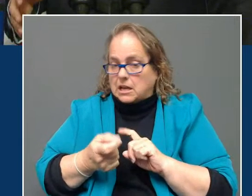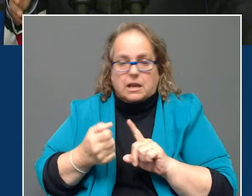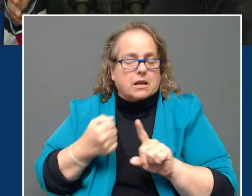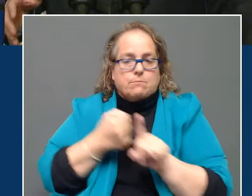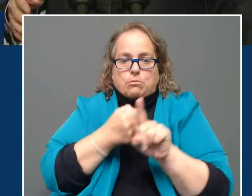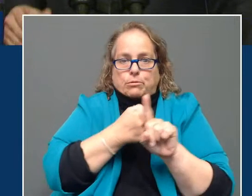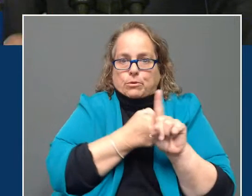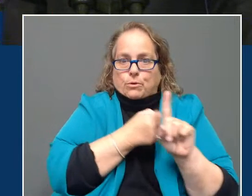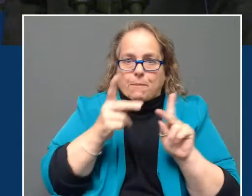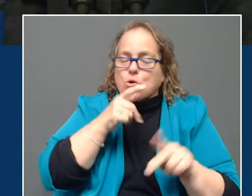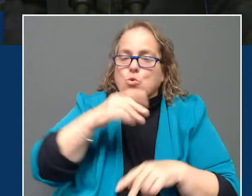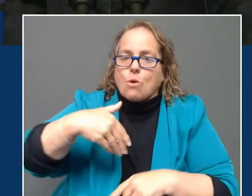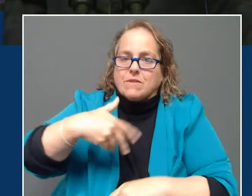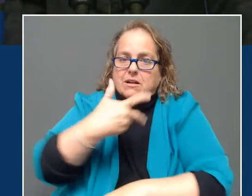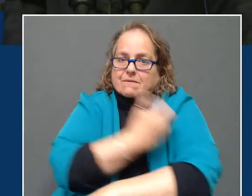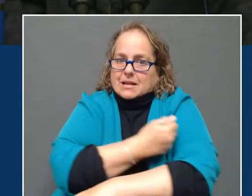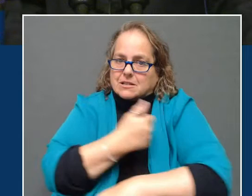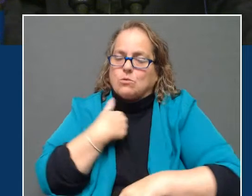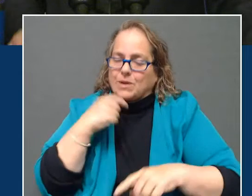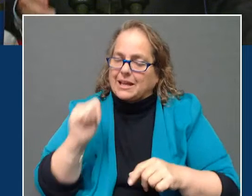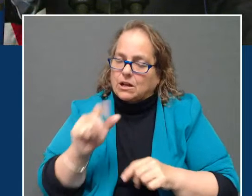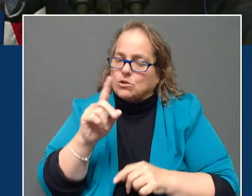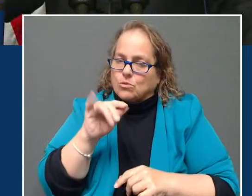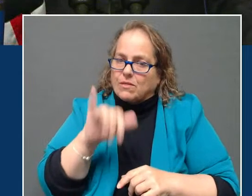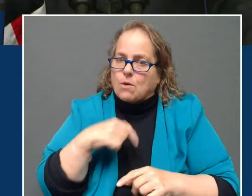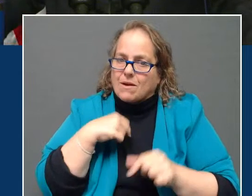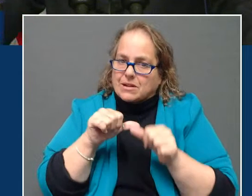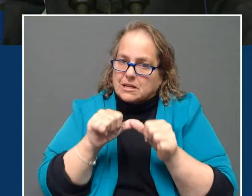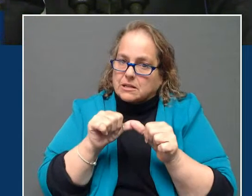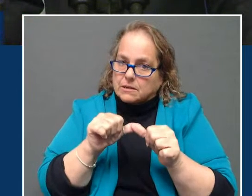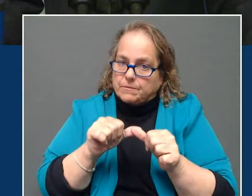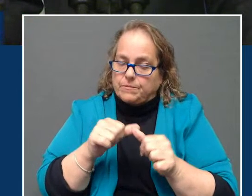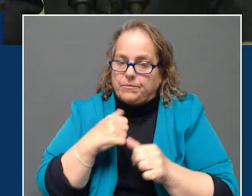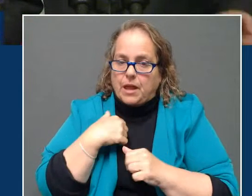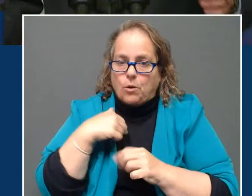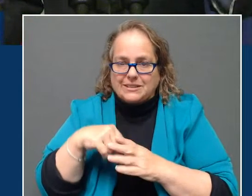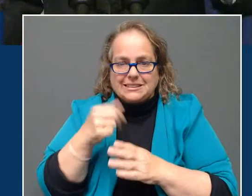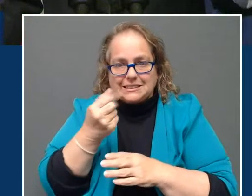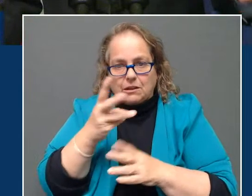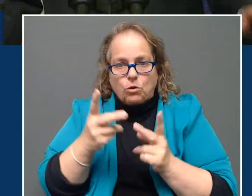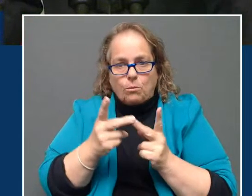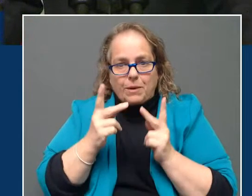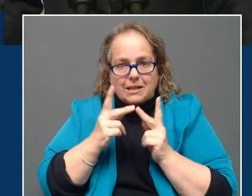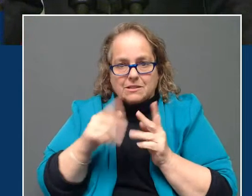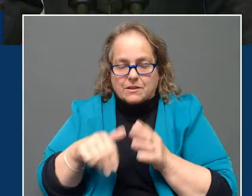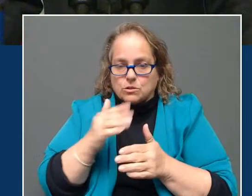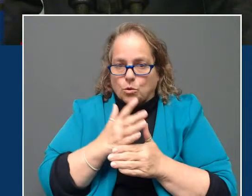just got to keep it up. You know, I was in a number of different places across this weekend. I saw